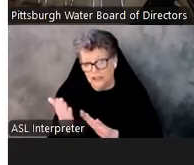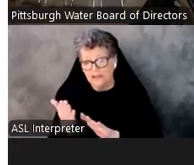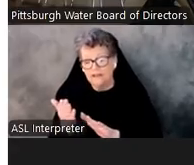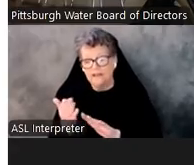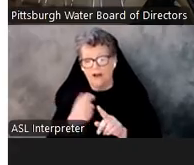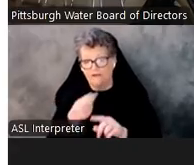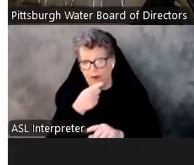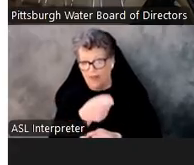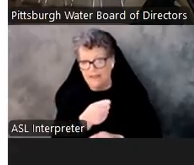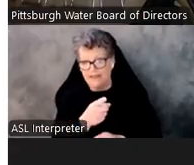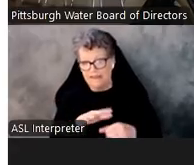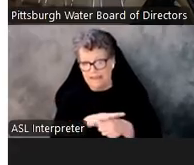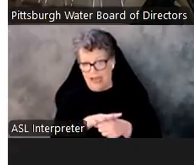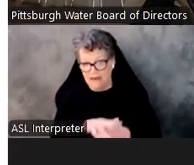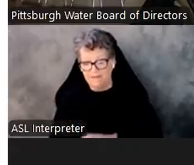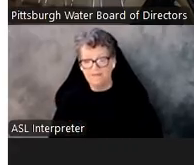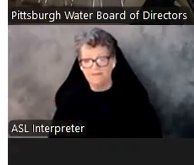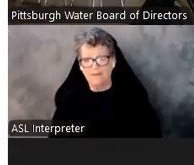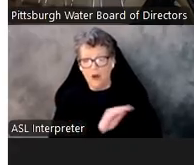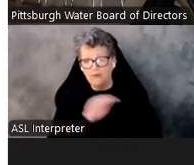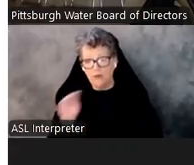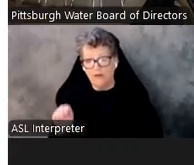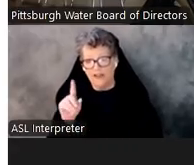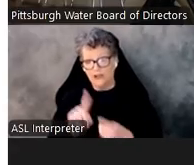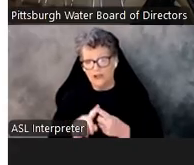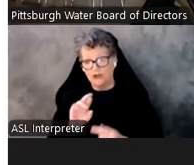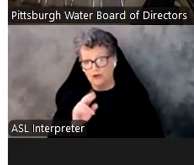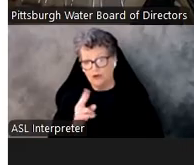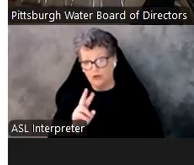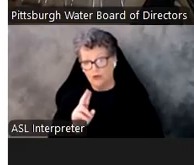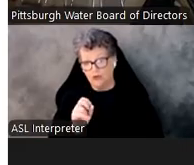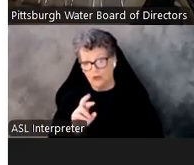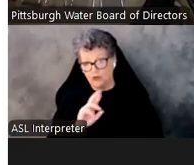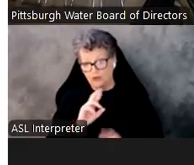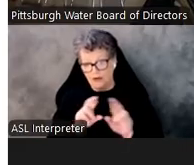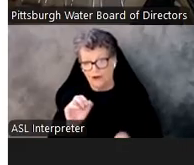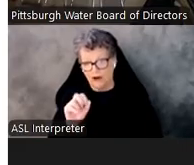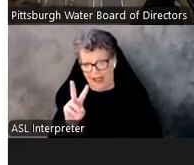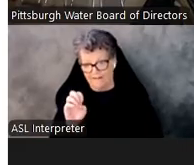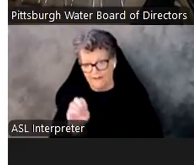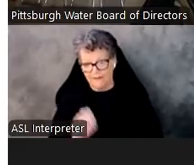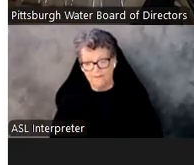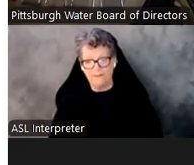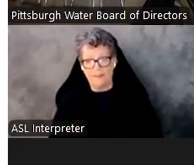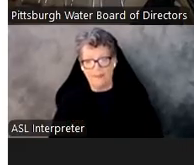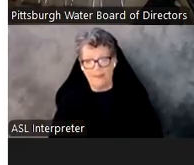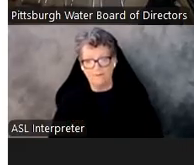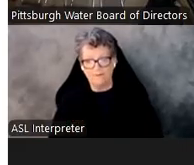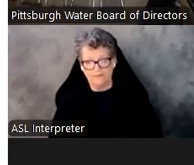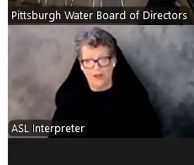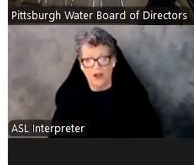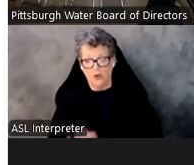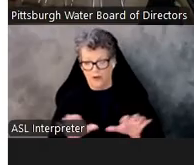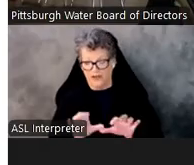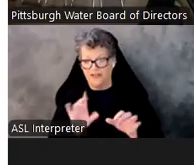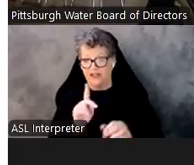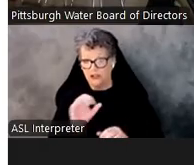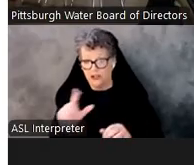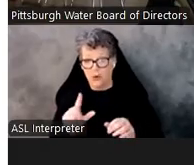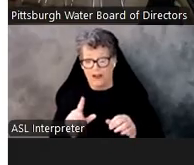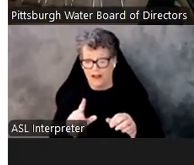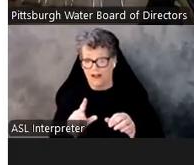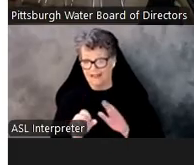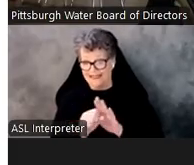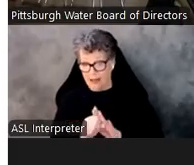this site over to the River Ave operations facility. We have conducted soil sampling and